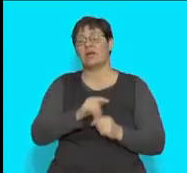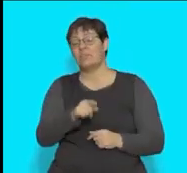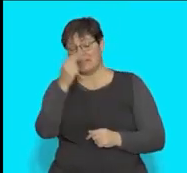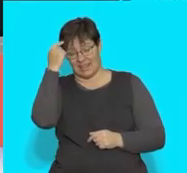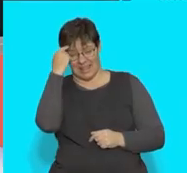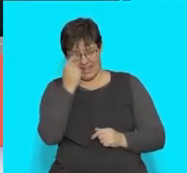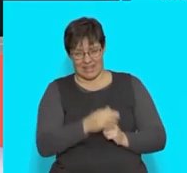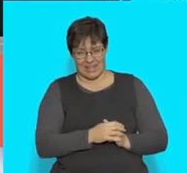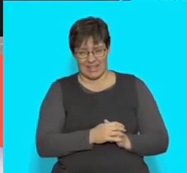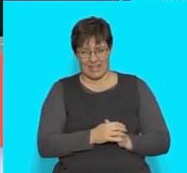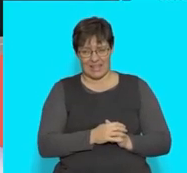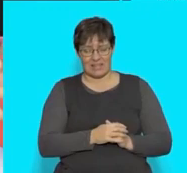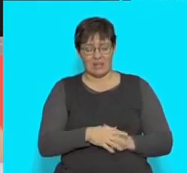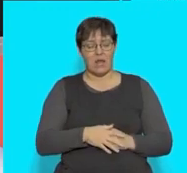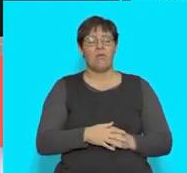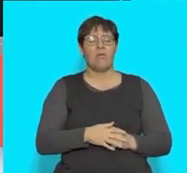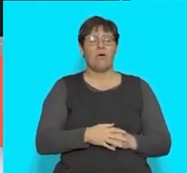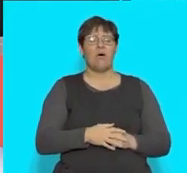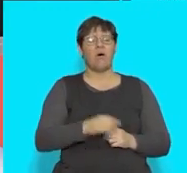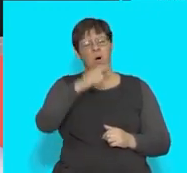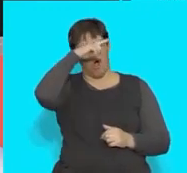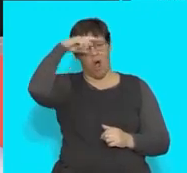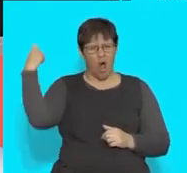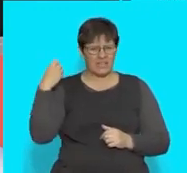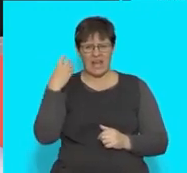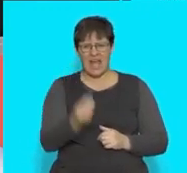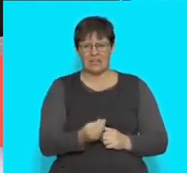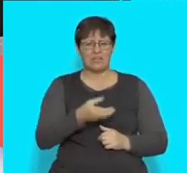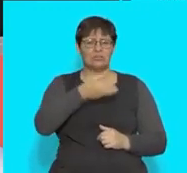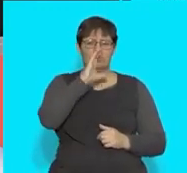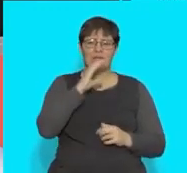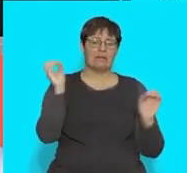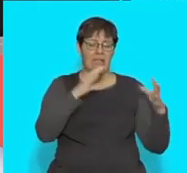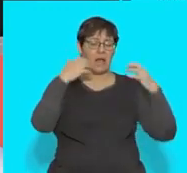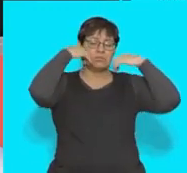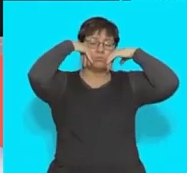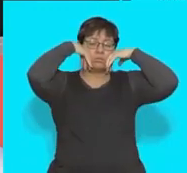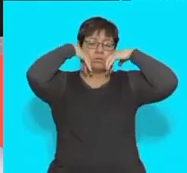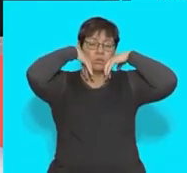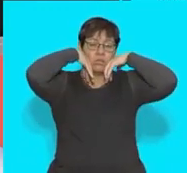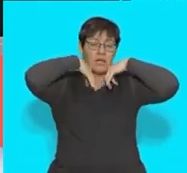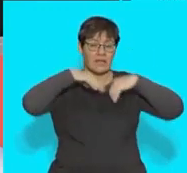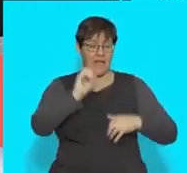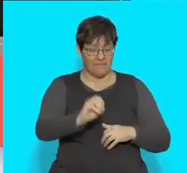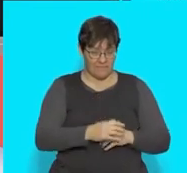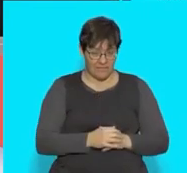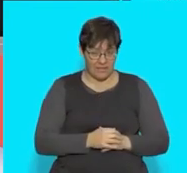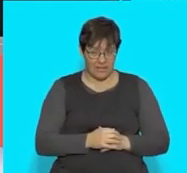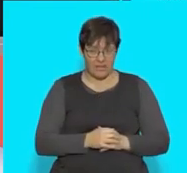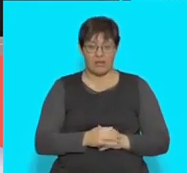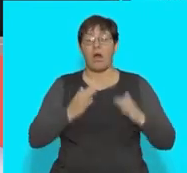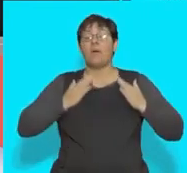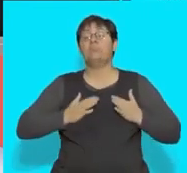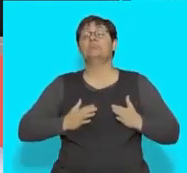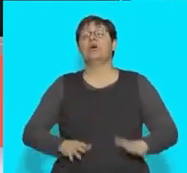picture it. It's a really hot day. You haven't had anything to drink. You're sweating, right? Your body needs